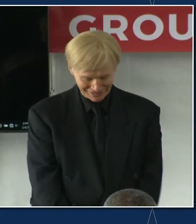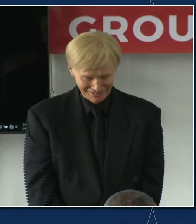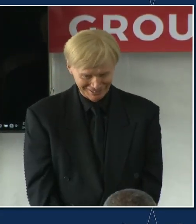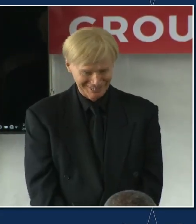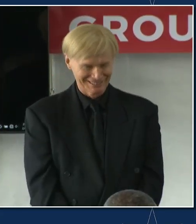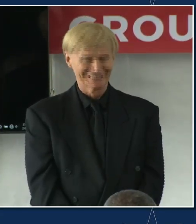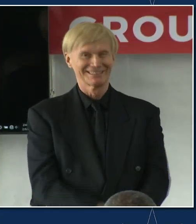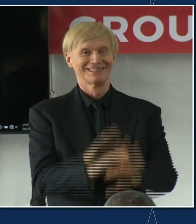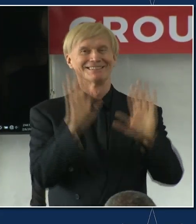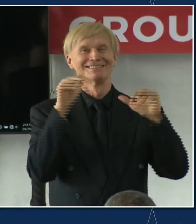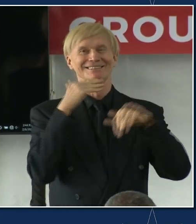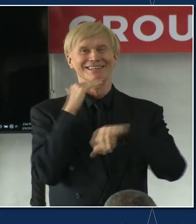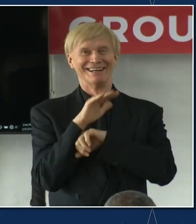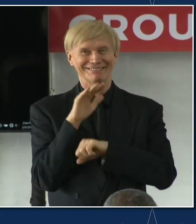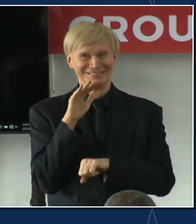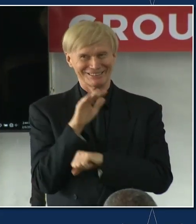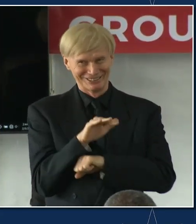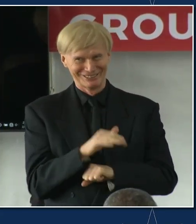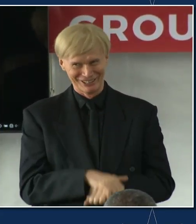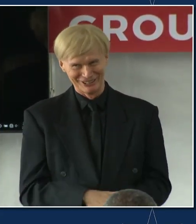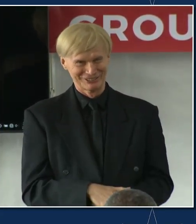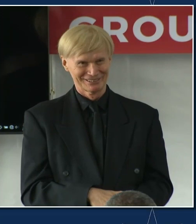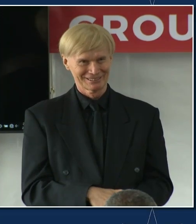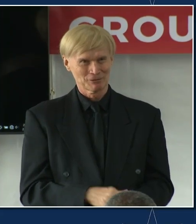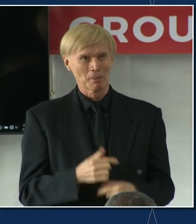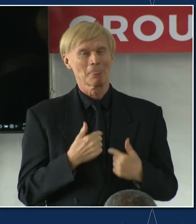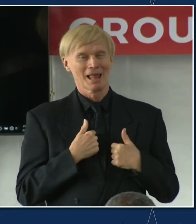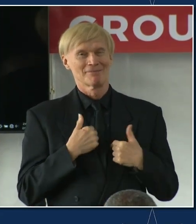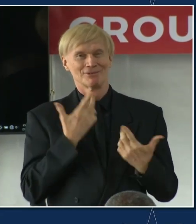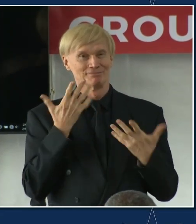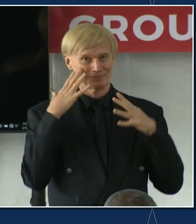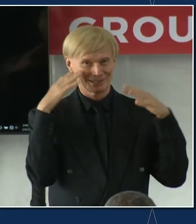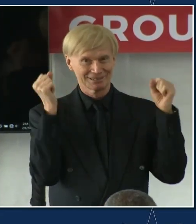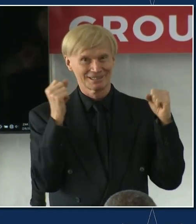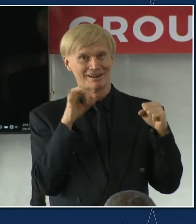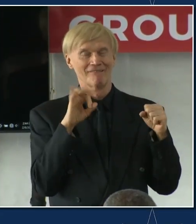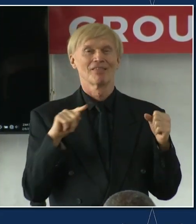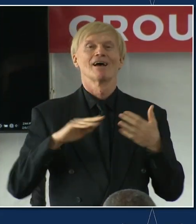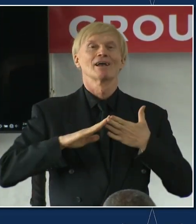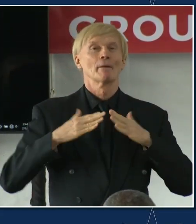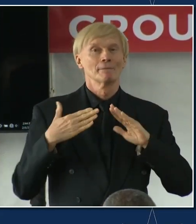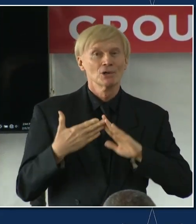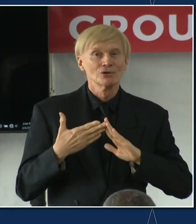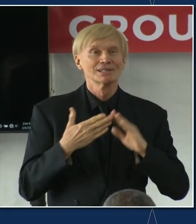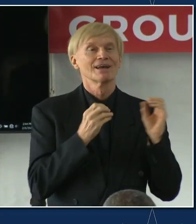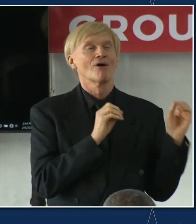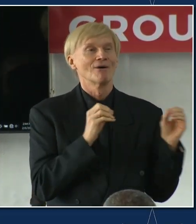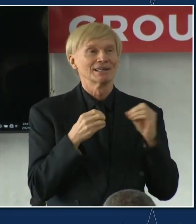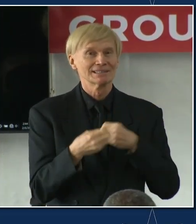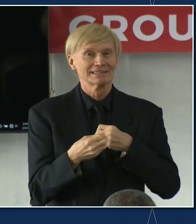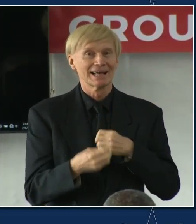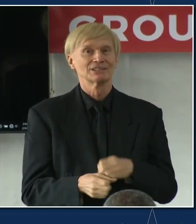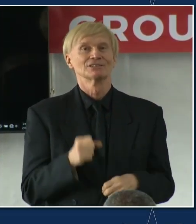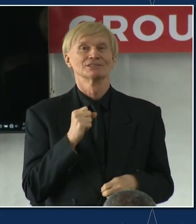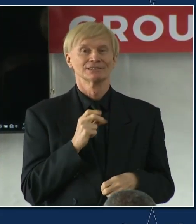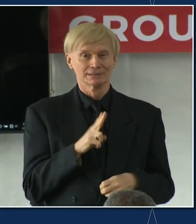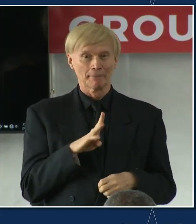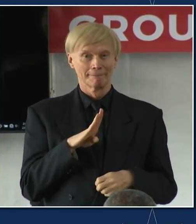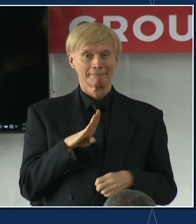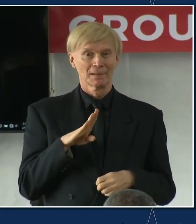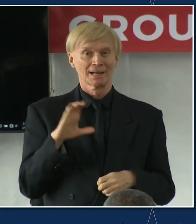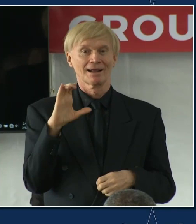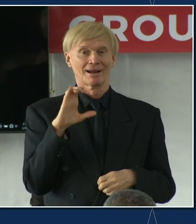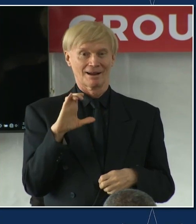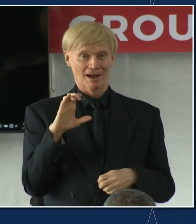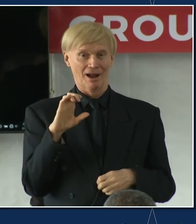good afternoon. I am the president of the Community Organization Subco.